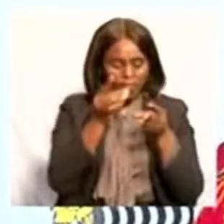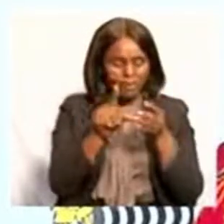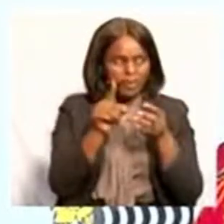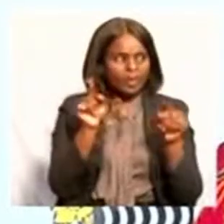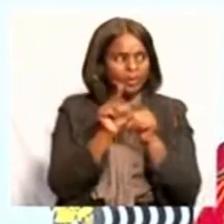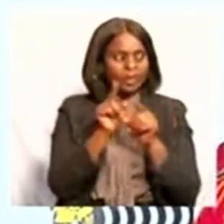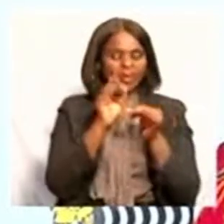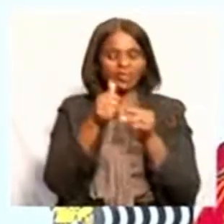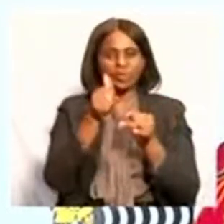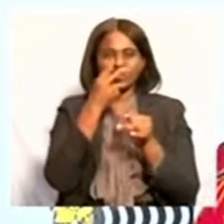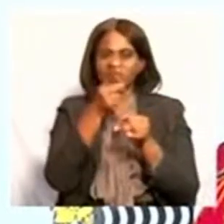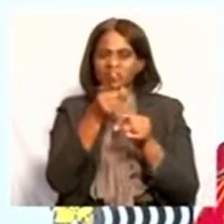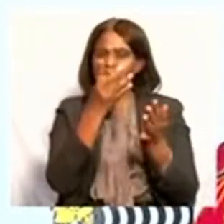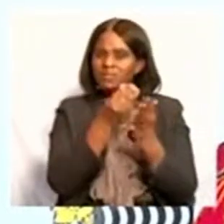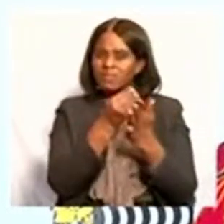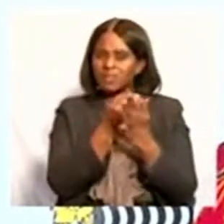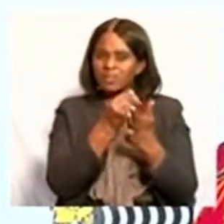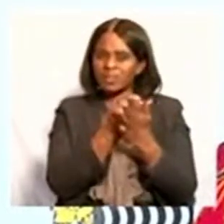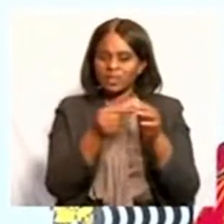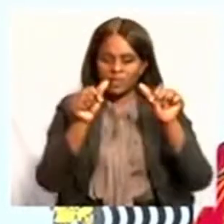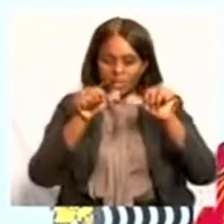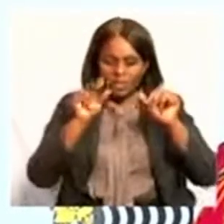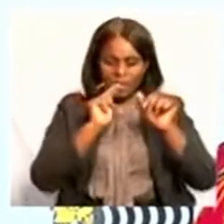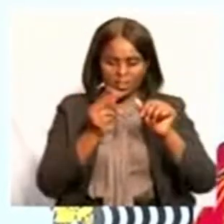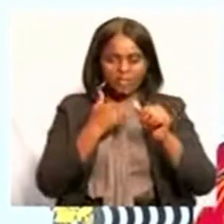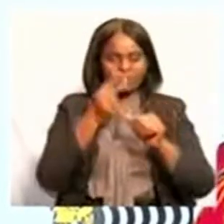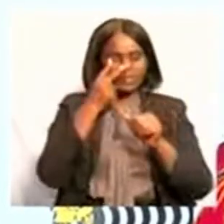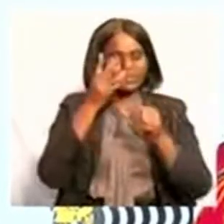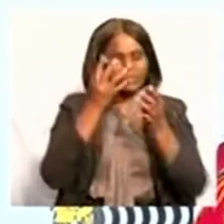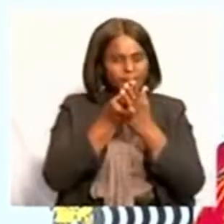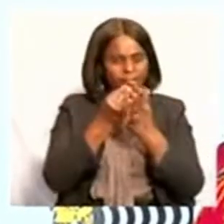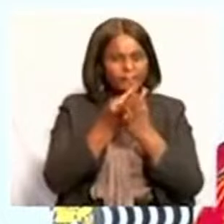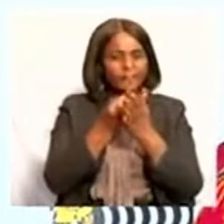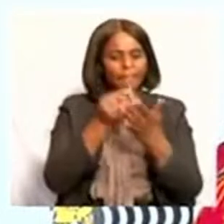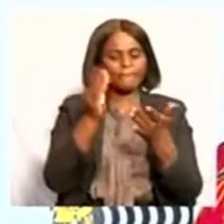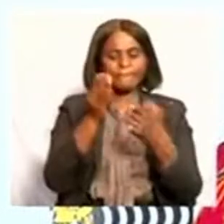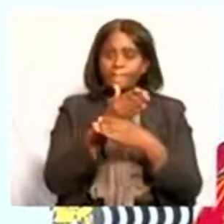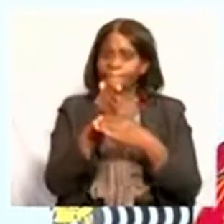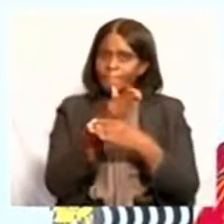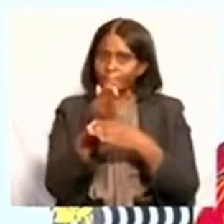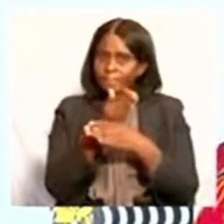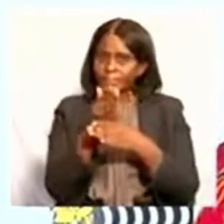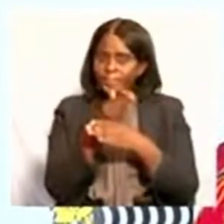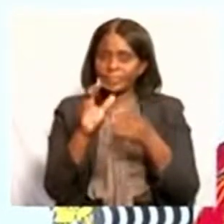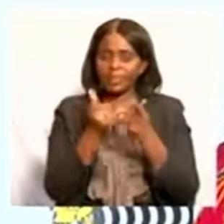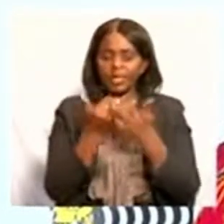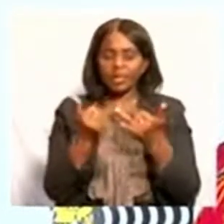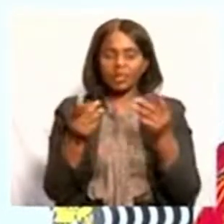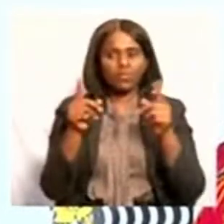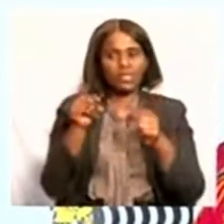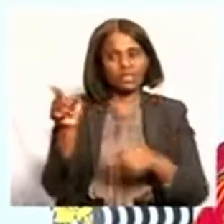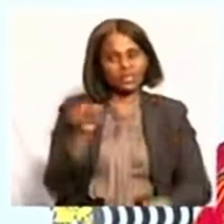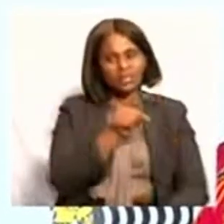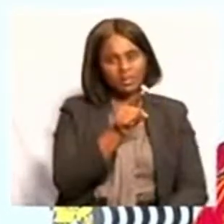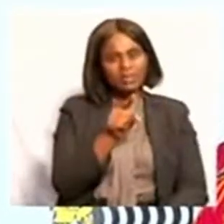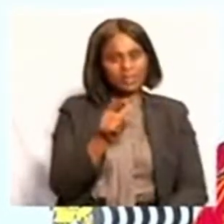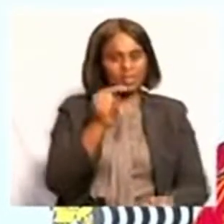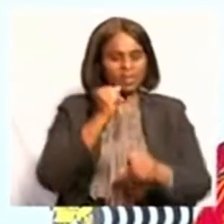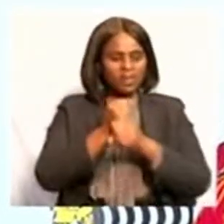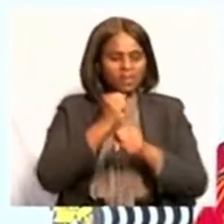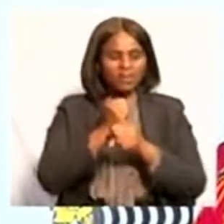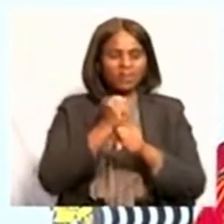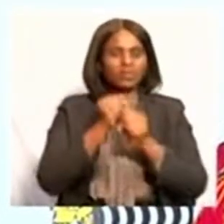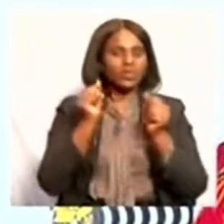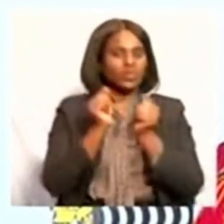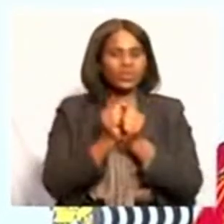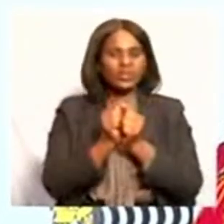So if you look at the financial audits, we look at the financial transactions how were they done in accordance